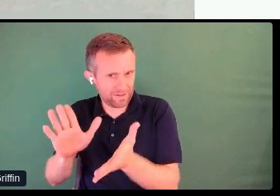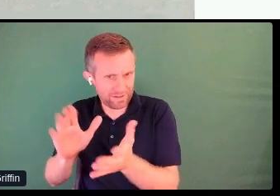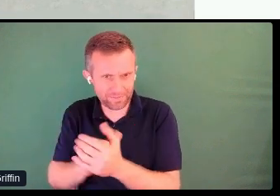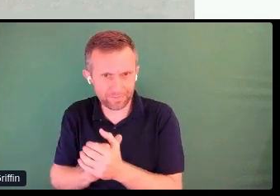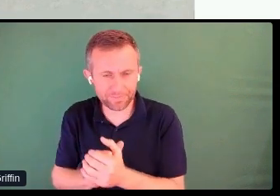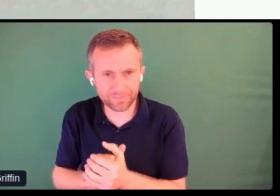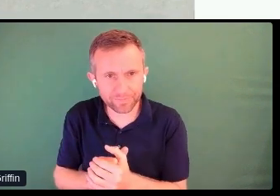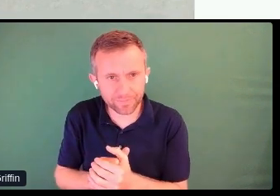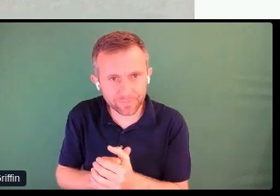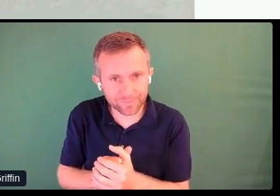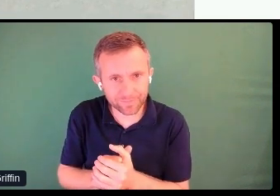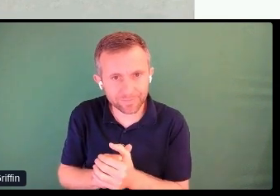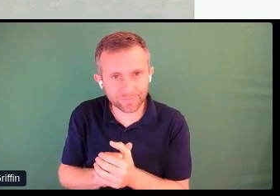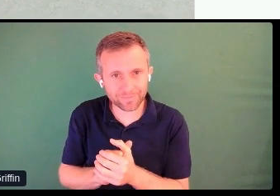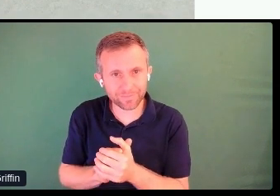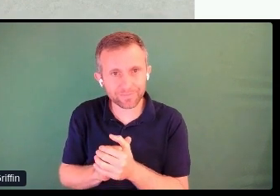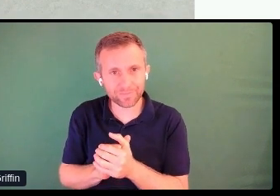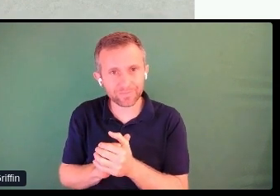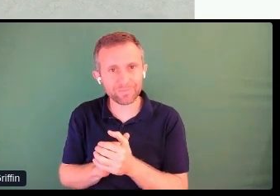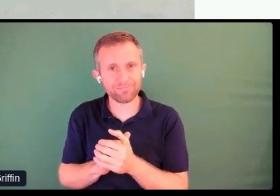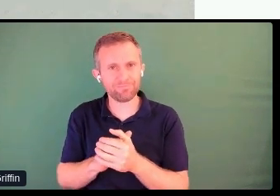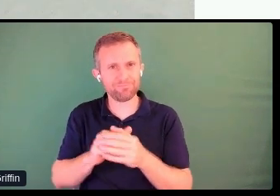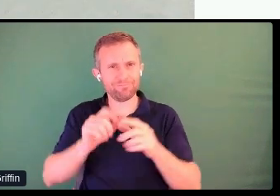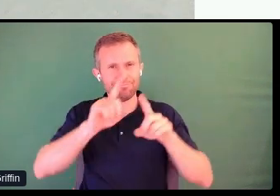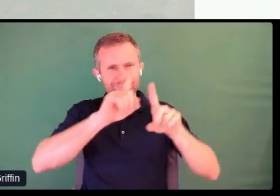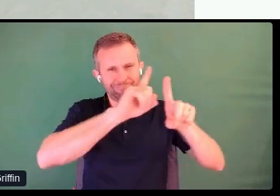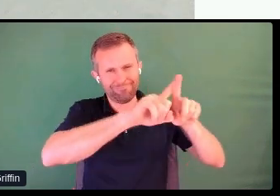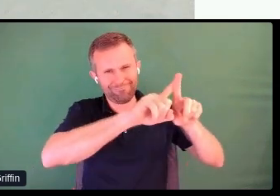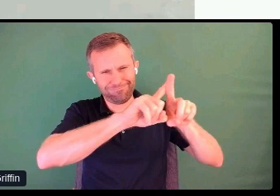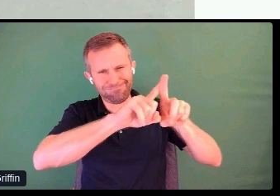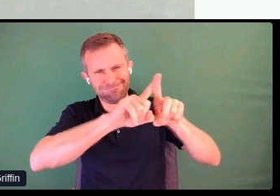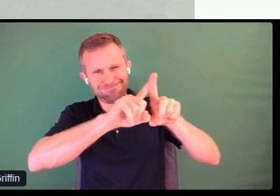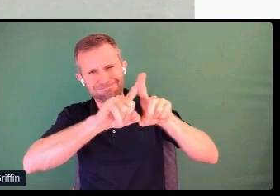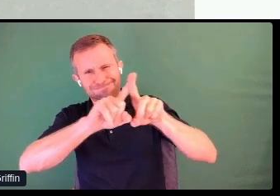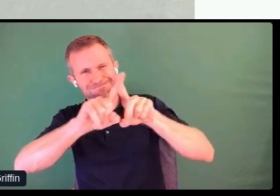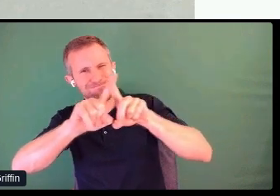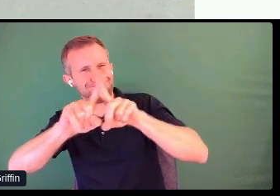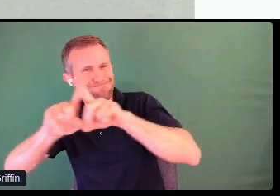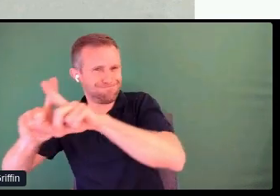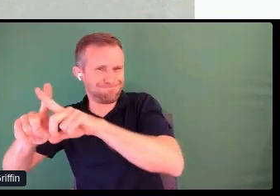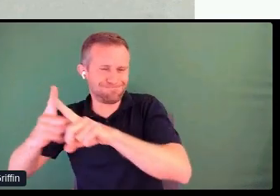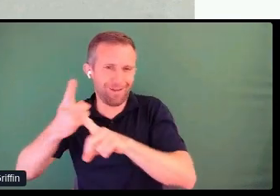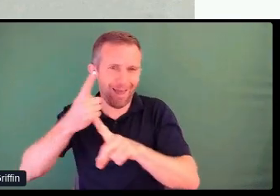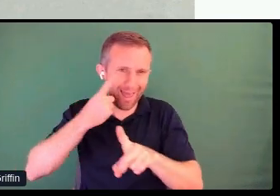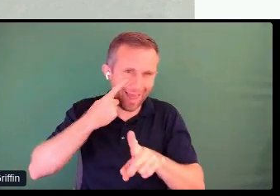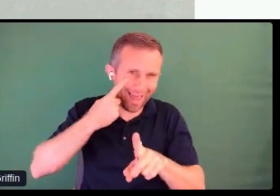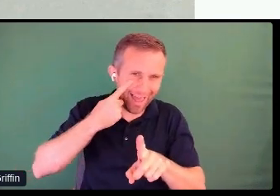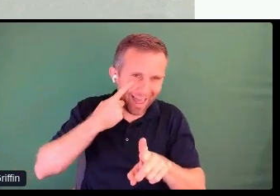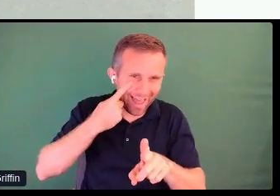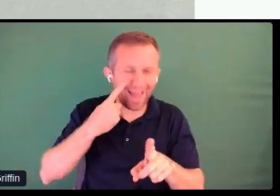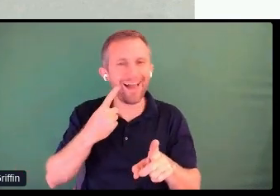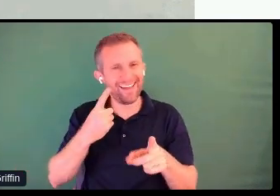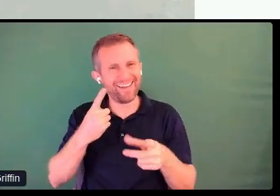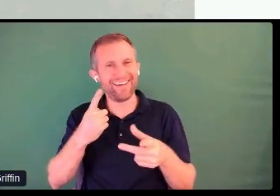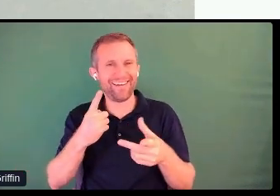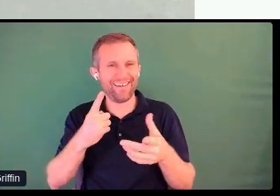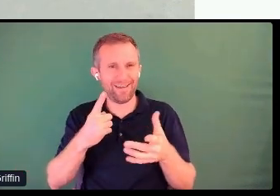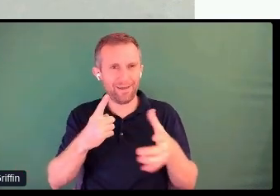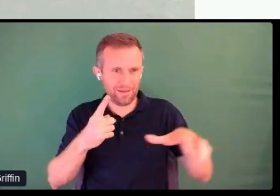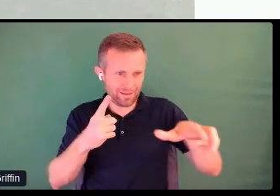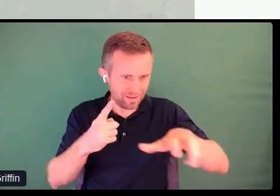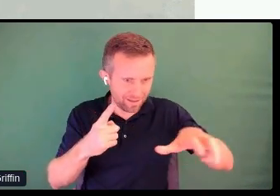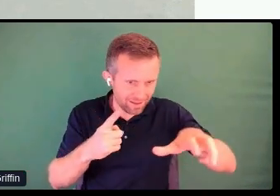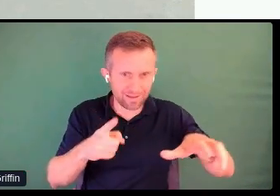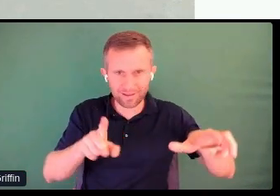We iterated through a large number of different designs for the mouse, the hub, and buttons, exploring various